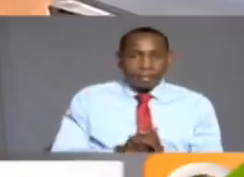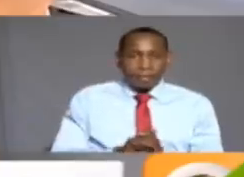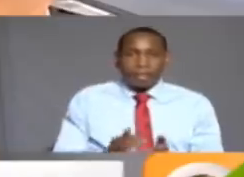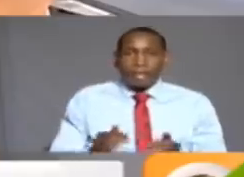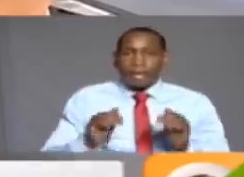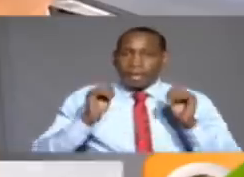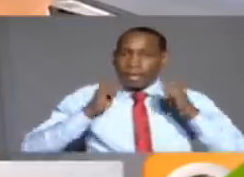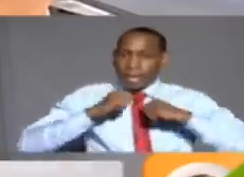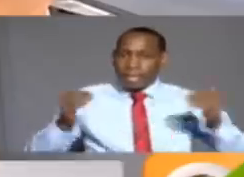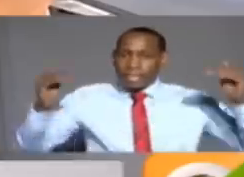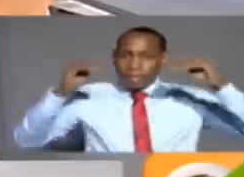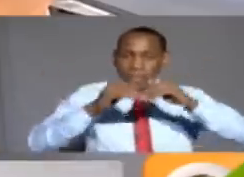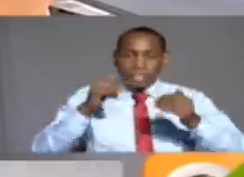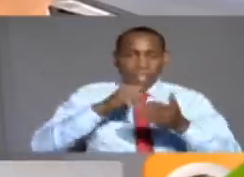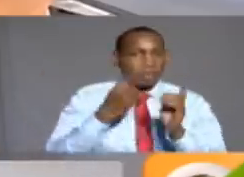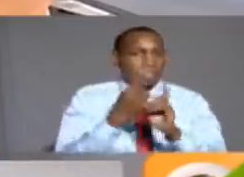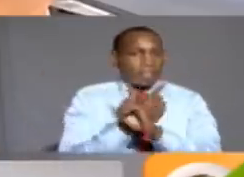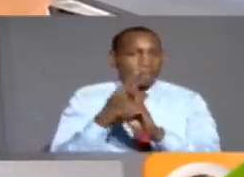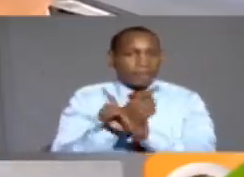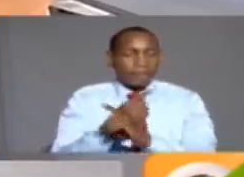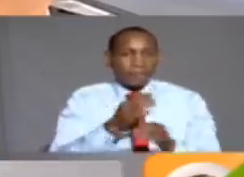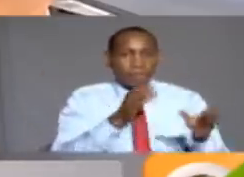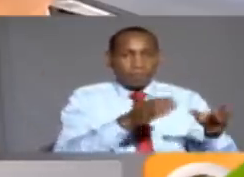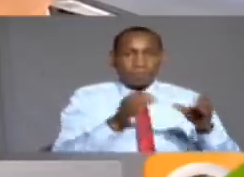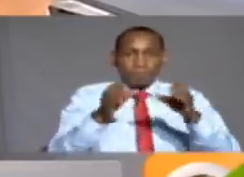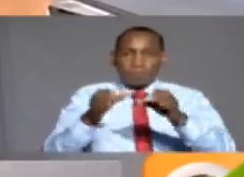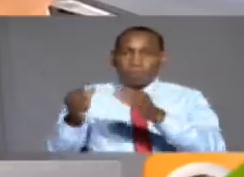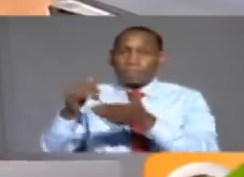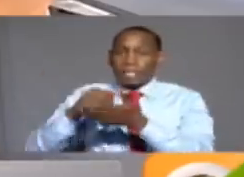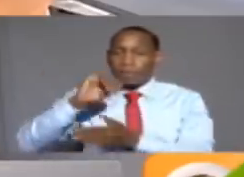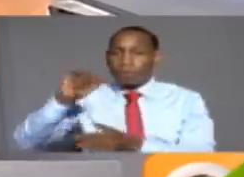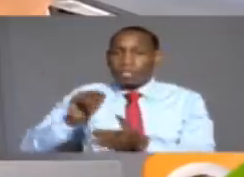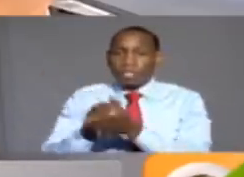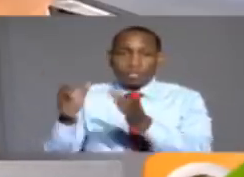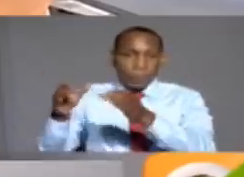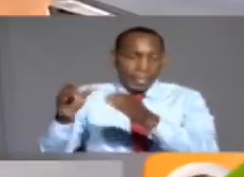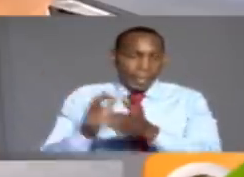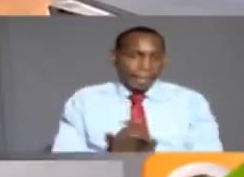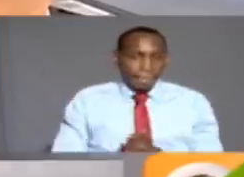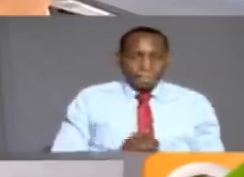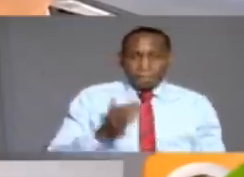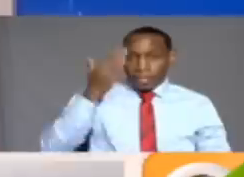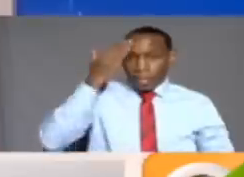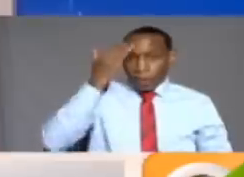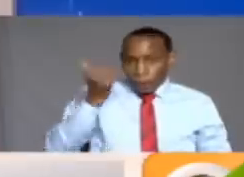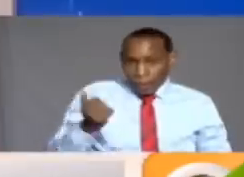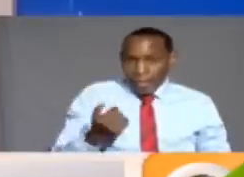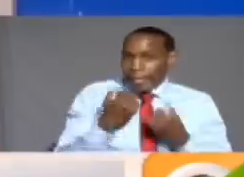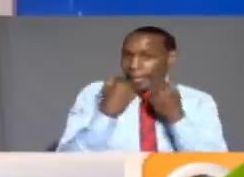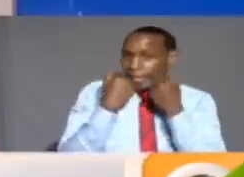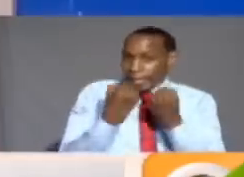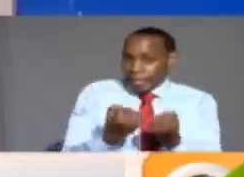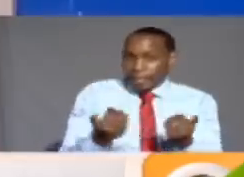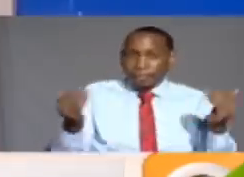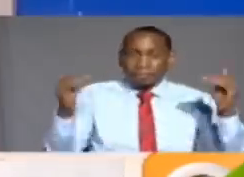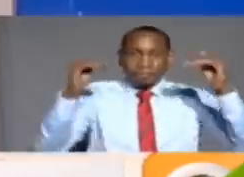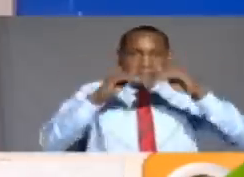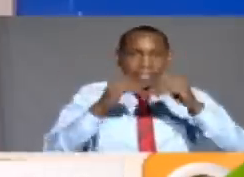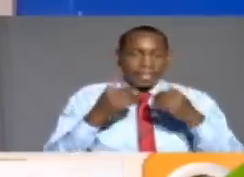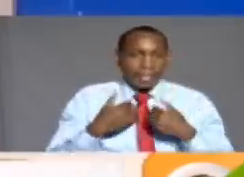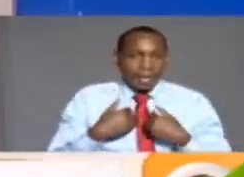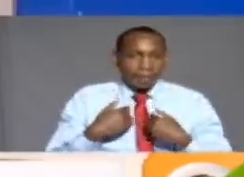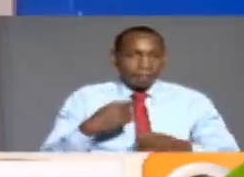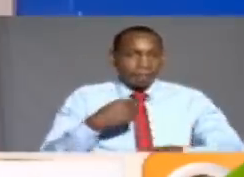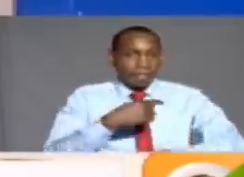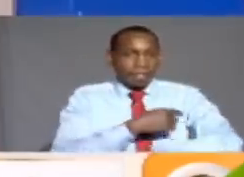meet, including from different parties, including Jubilee. So why is it so difficult for you to meet? You have a chief